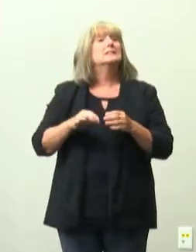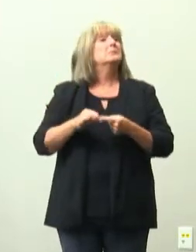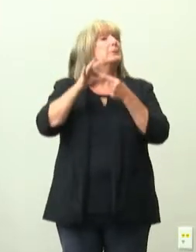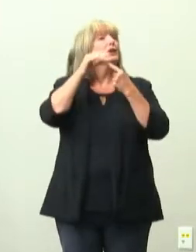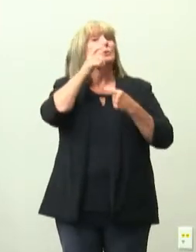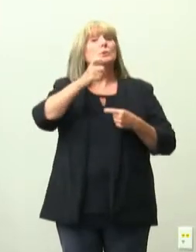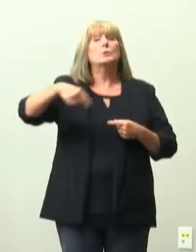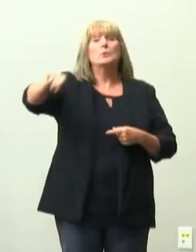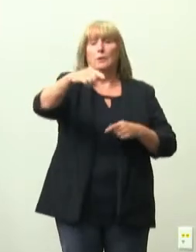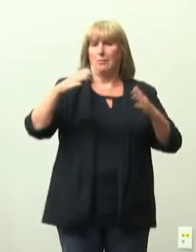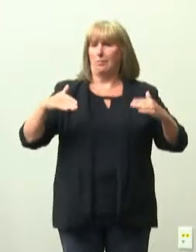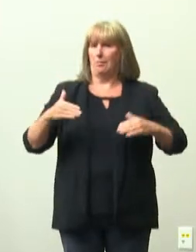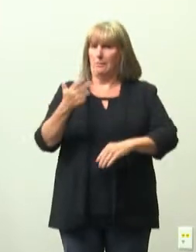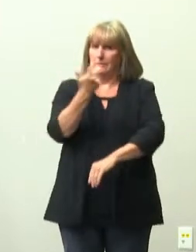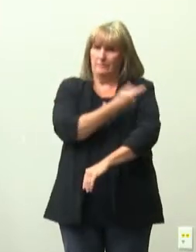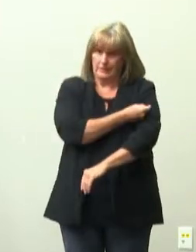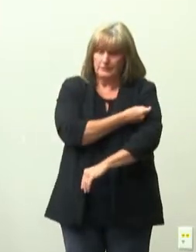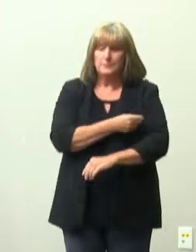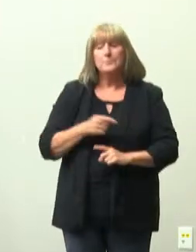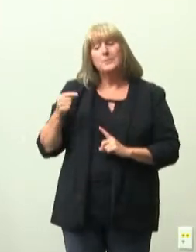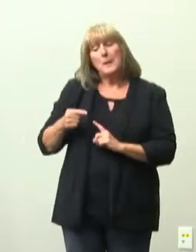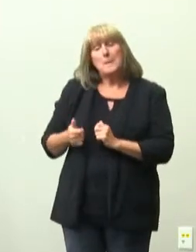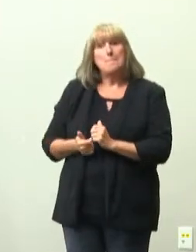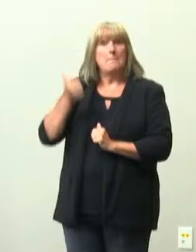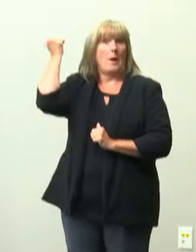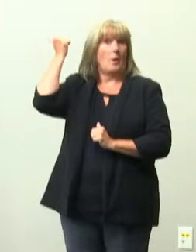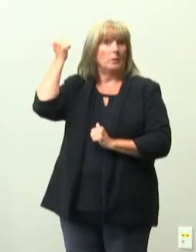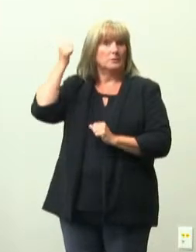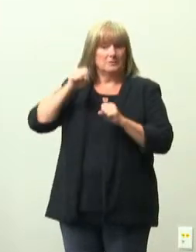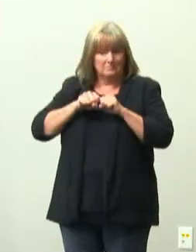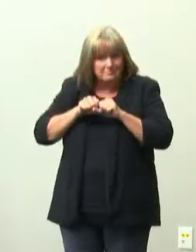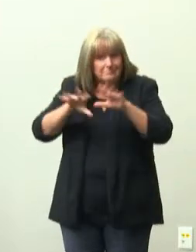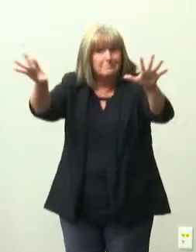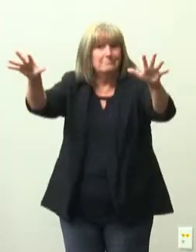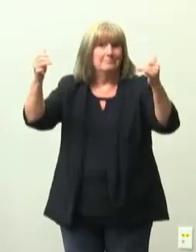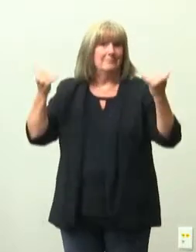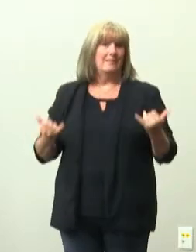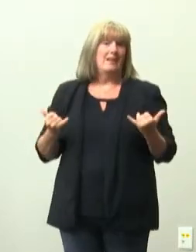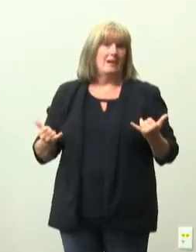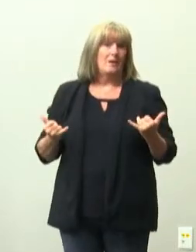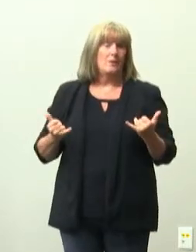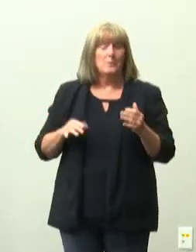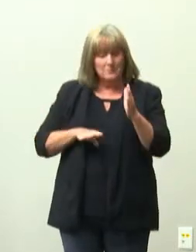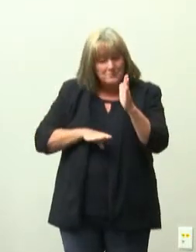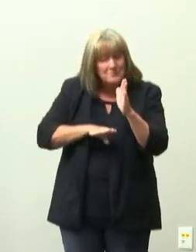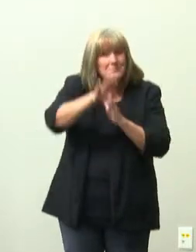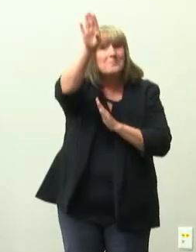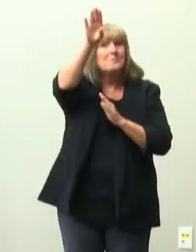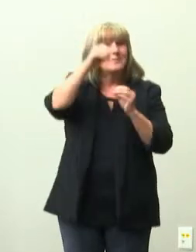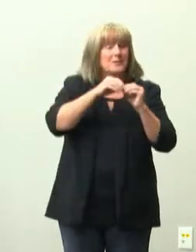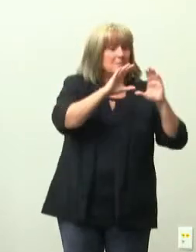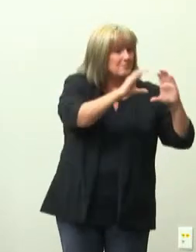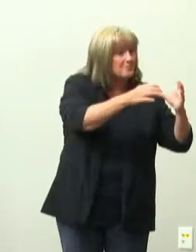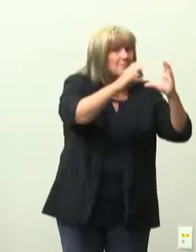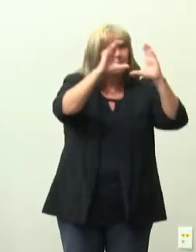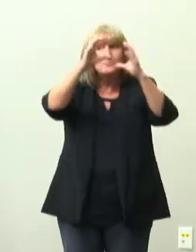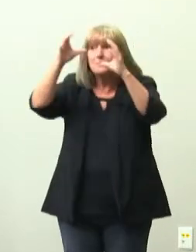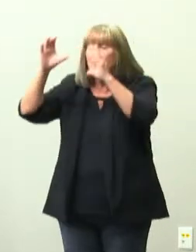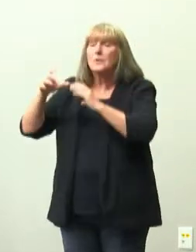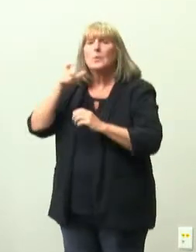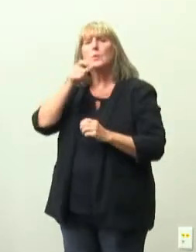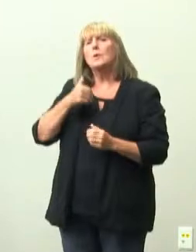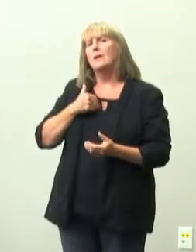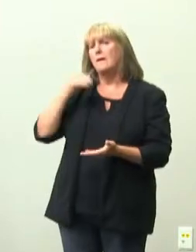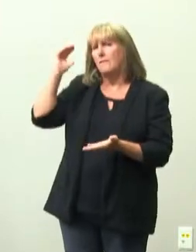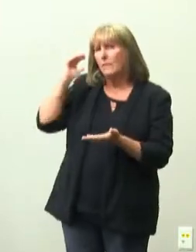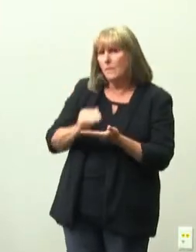The Delta variant is estimated to be the most prevalent variant in the nation. It's currently surging in pockets of the country with low